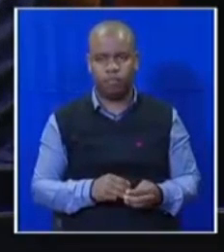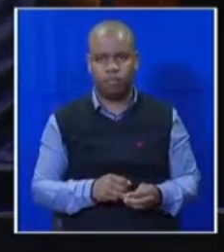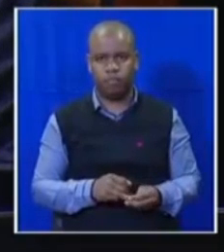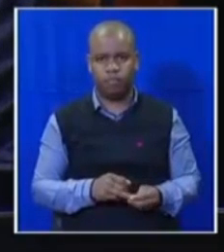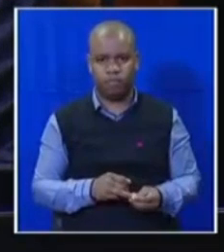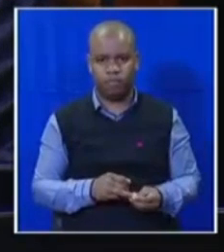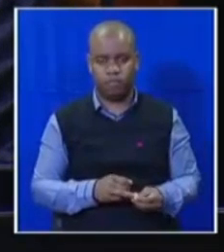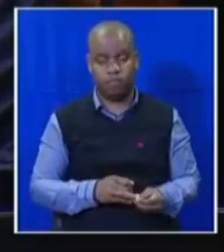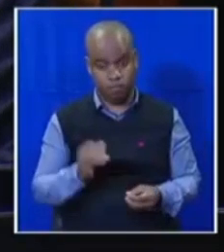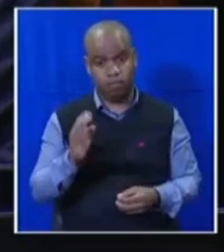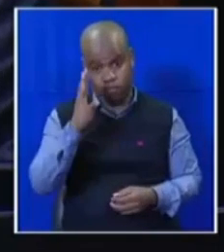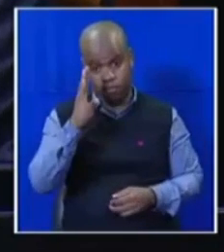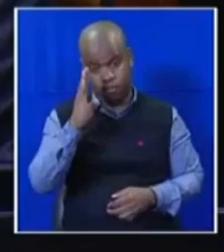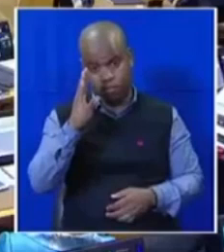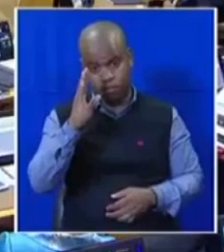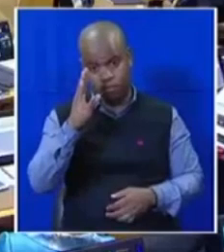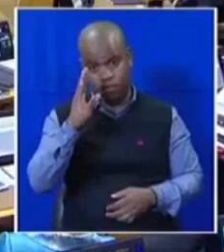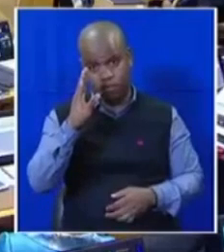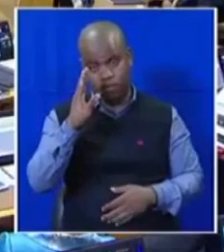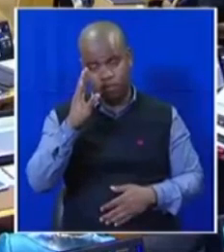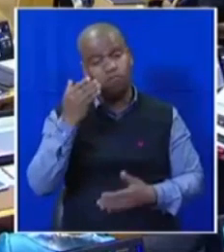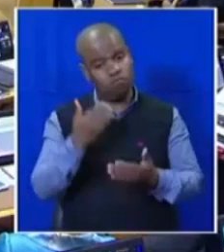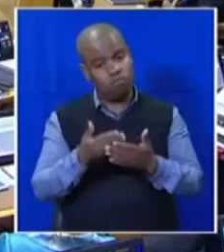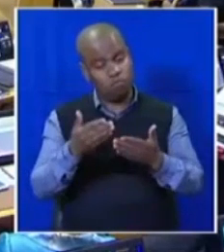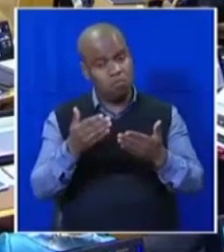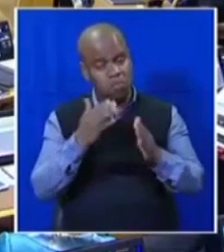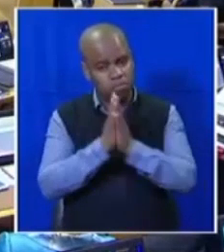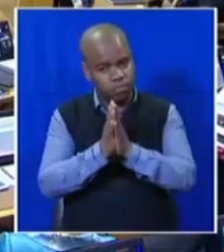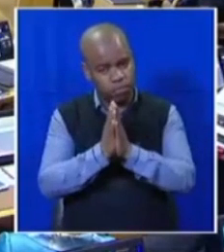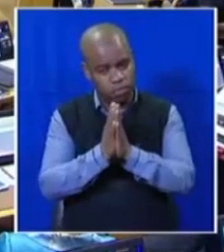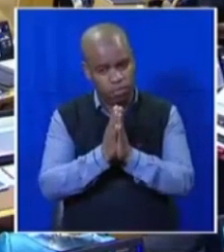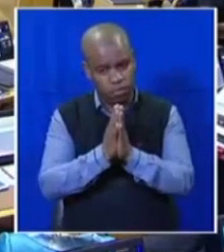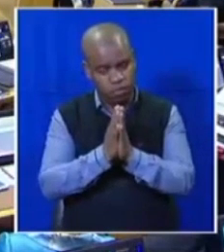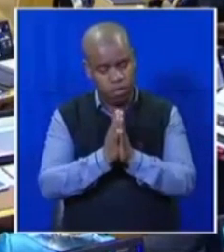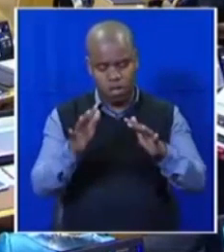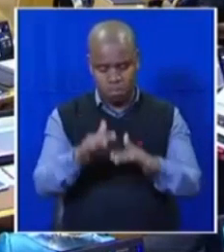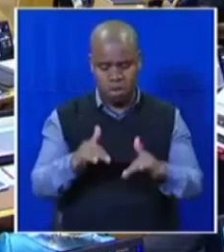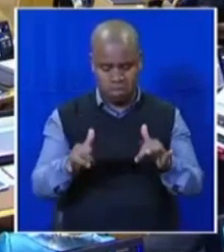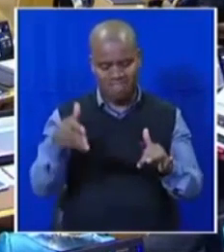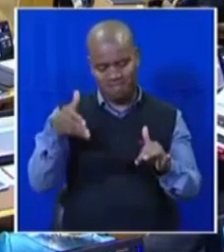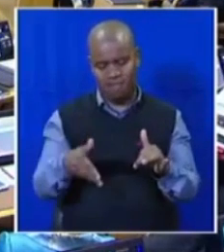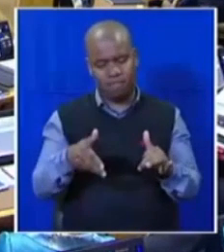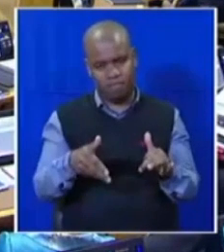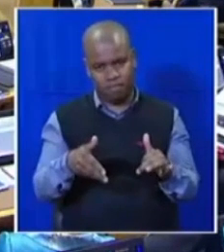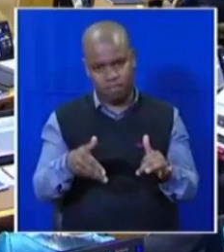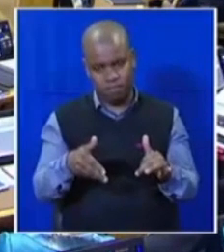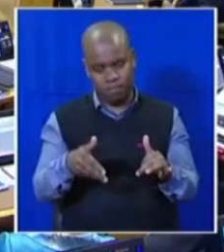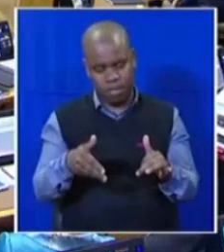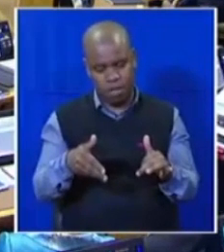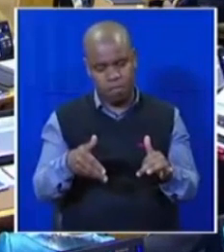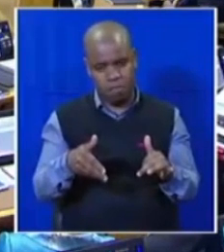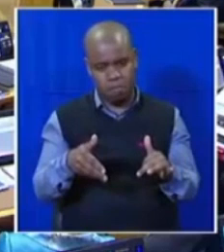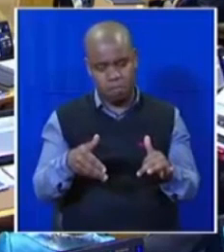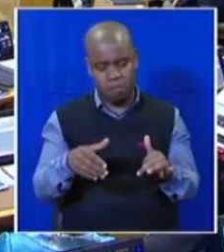Deputy Speaker, may I address you? Yes, honourable member. Deputy Speaker, this House must consist